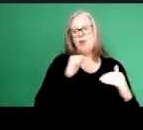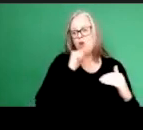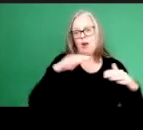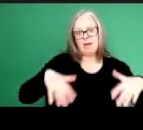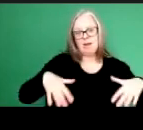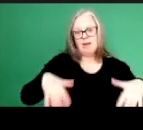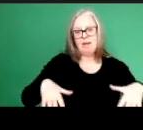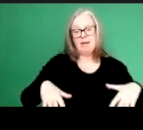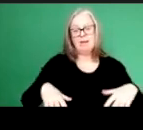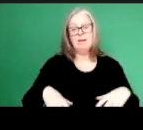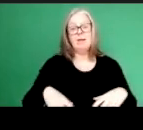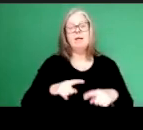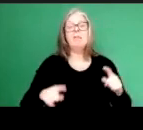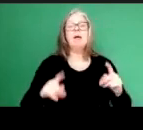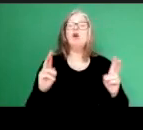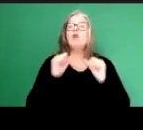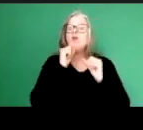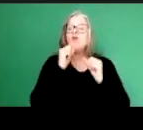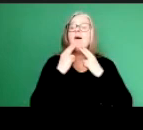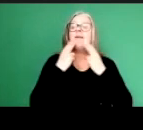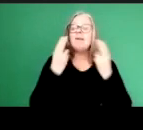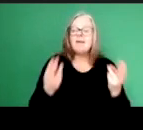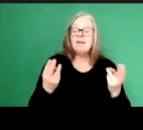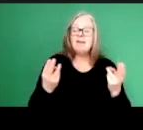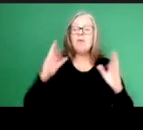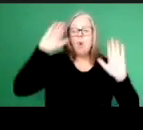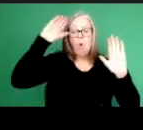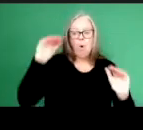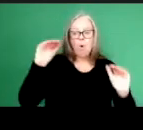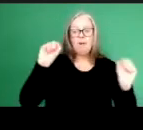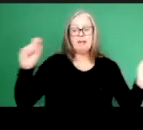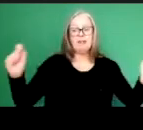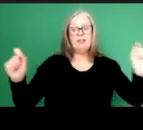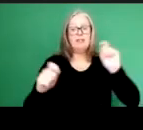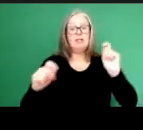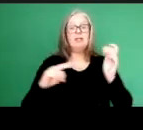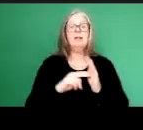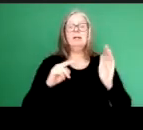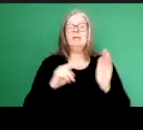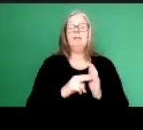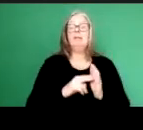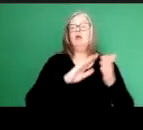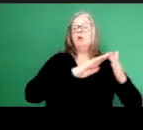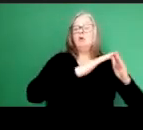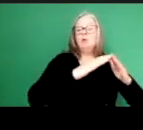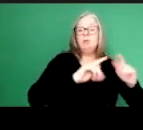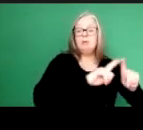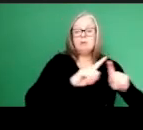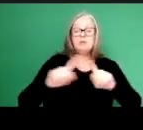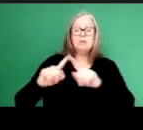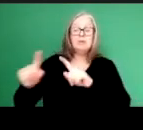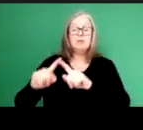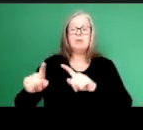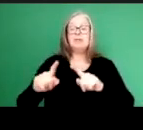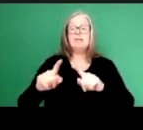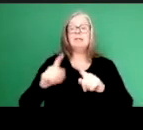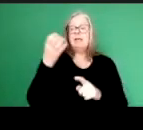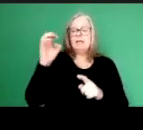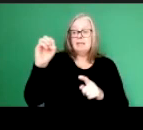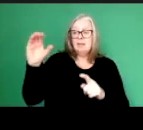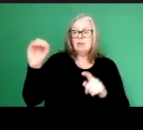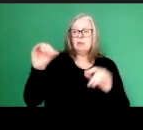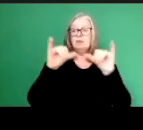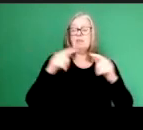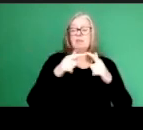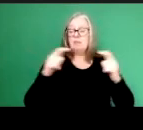hope are politics based on resistance and solidarity between communities and ecosystems made already vulnerable to social injustice and